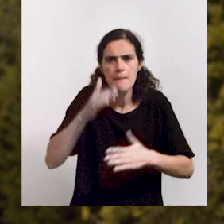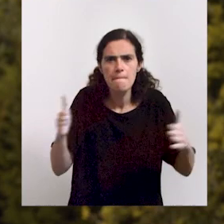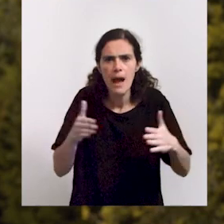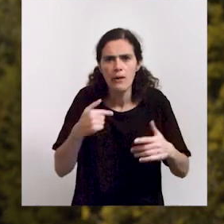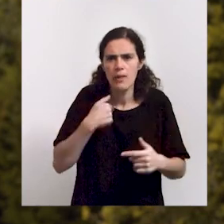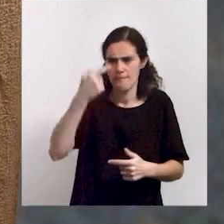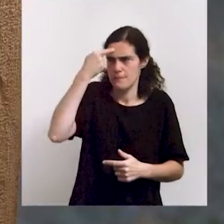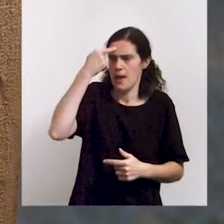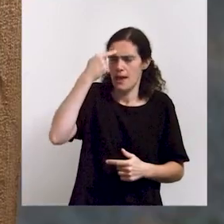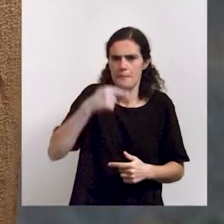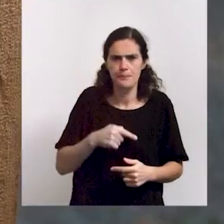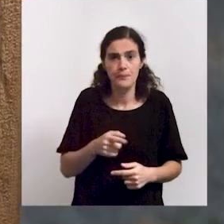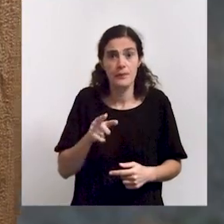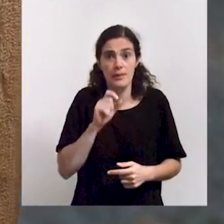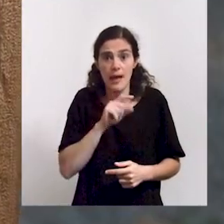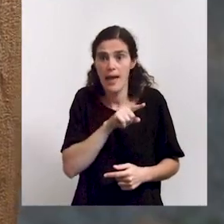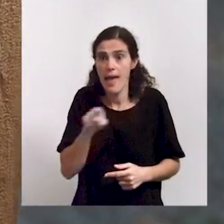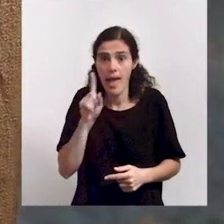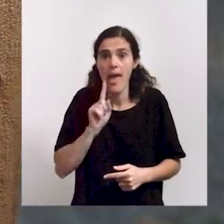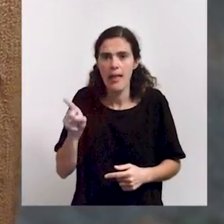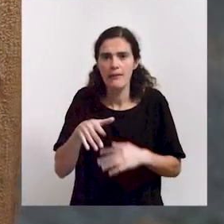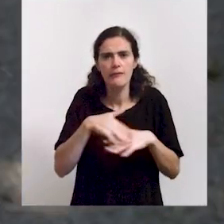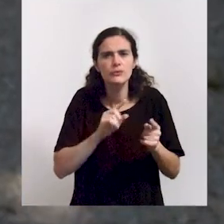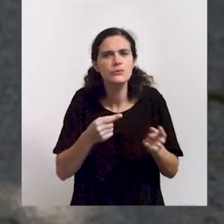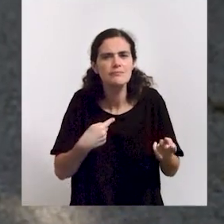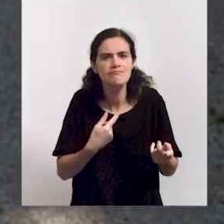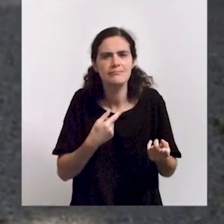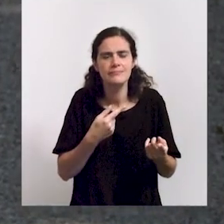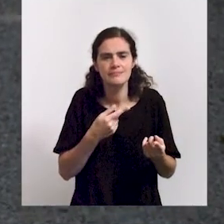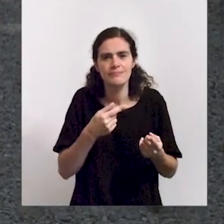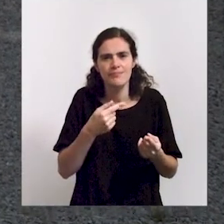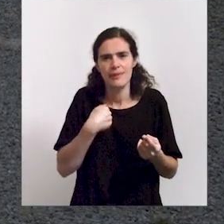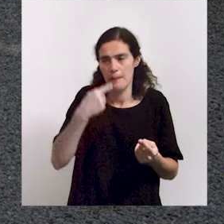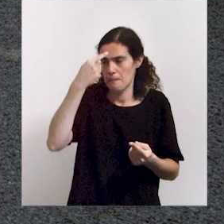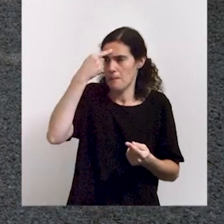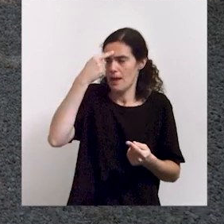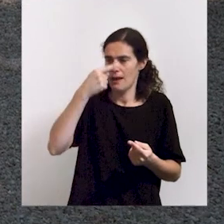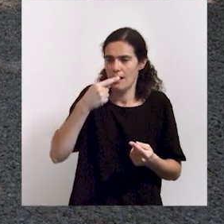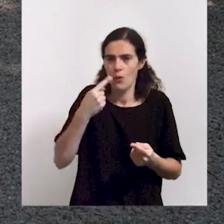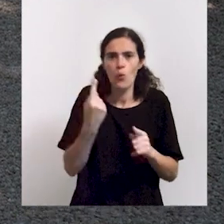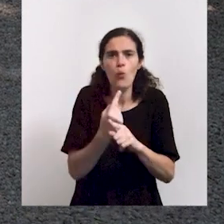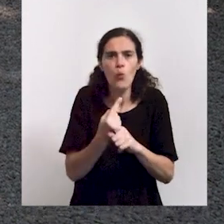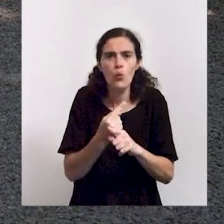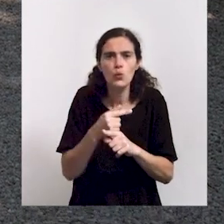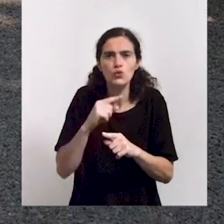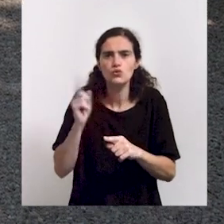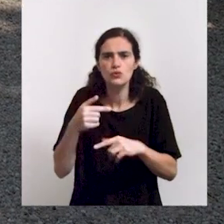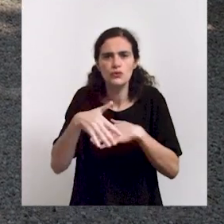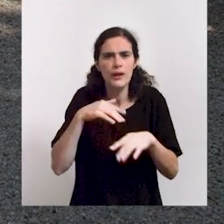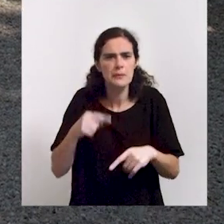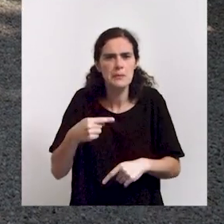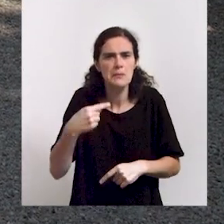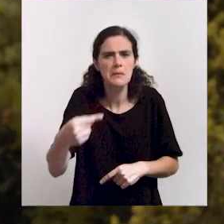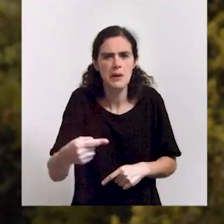She makes you aware of gestures that we do absolutely every